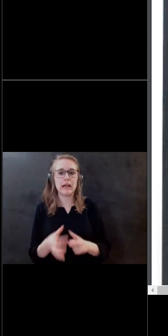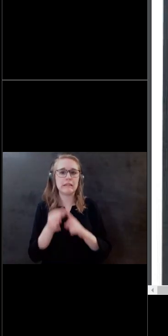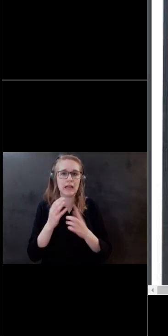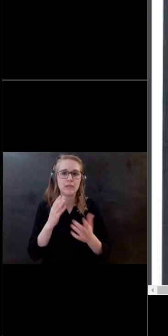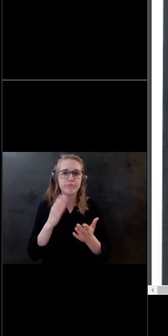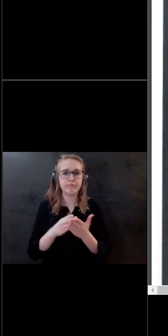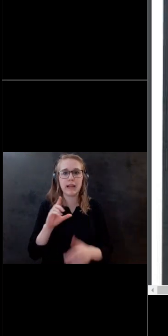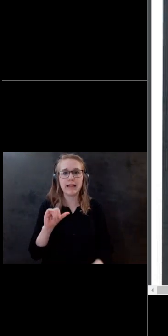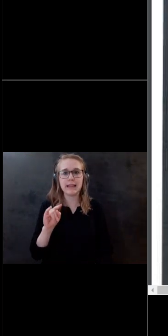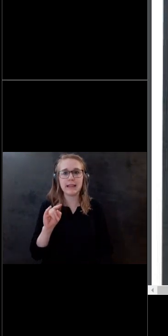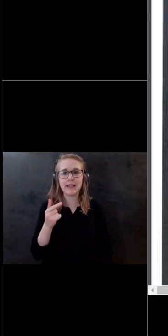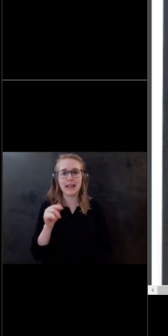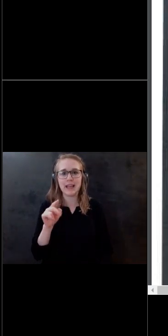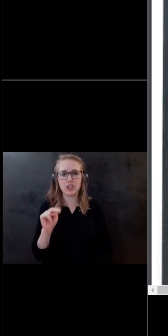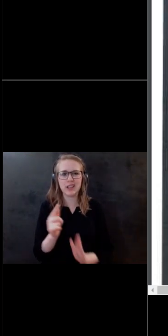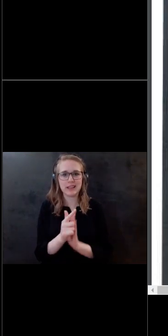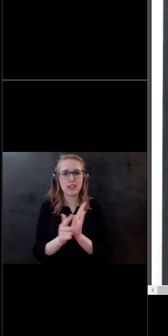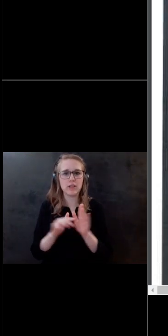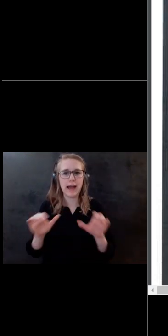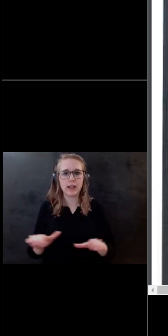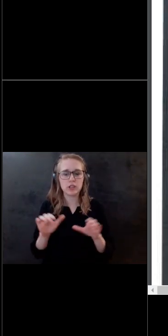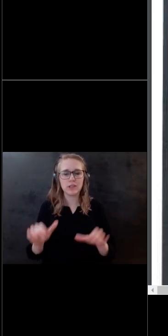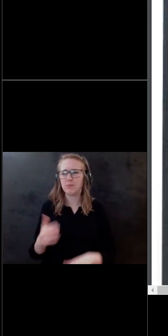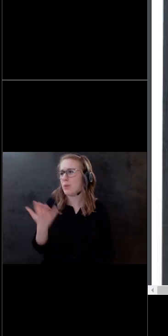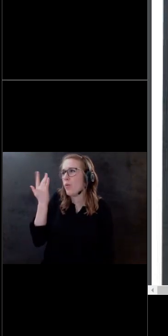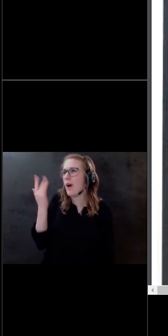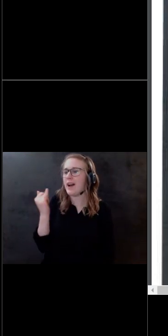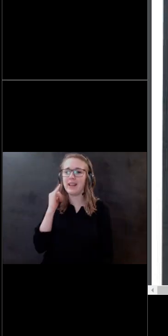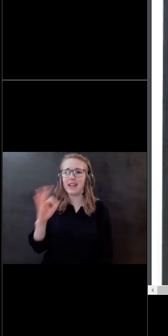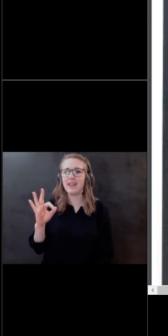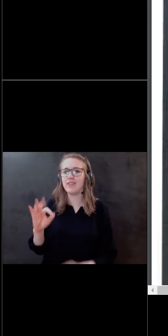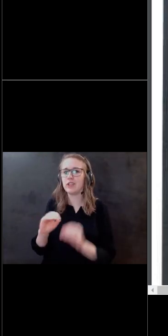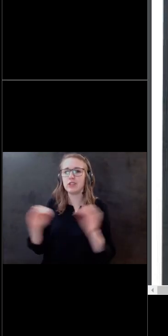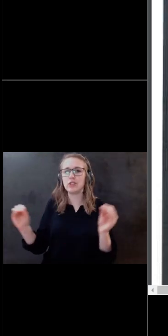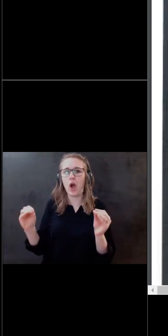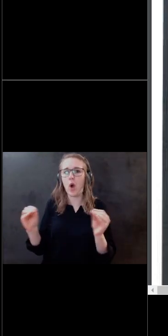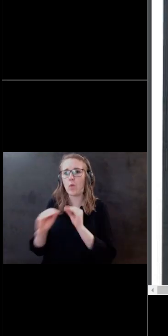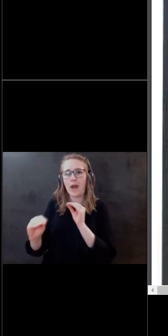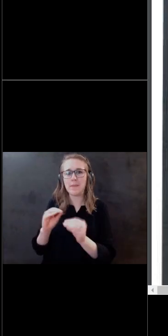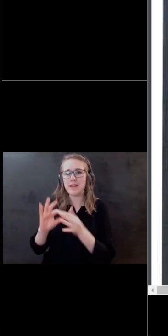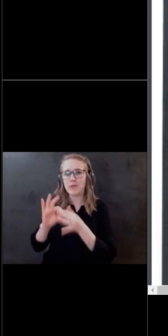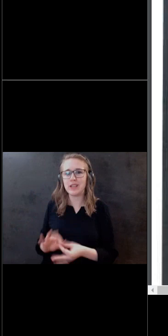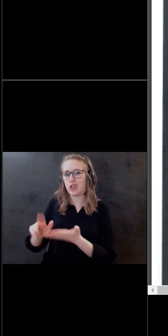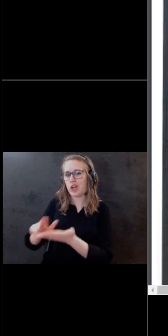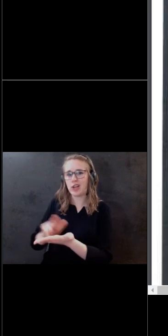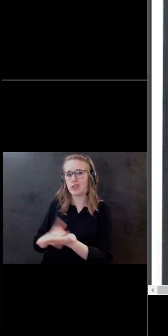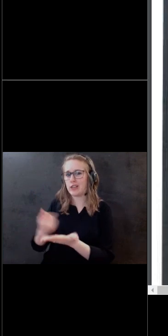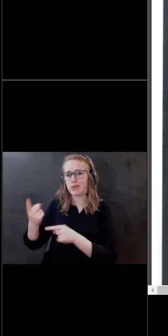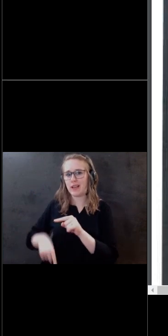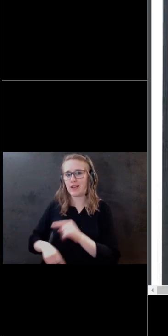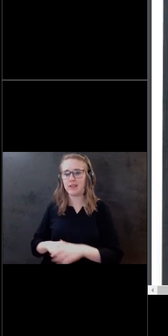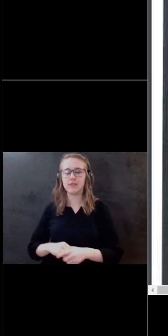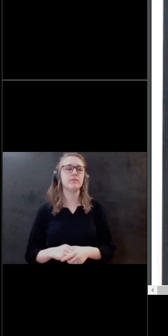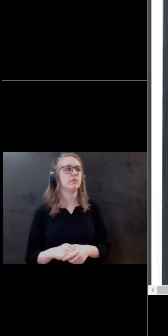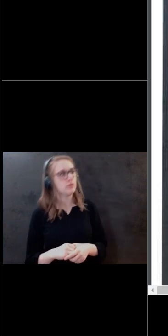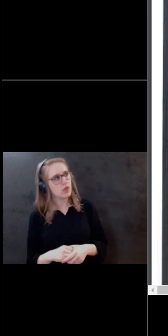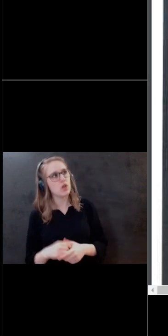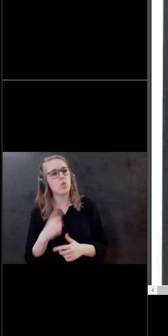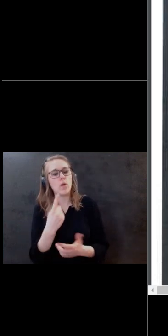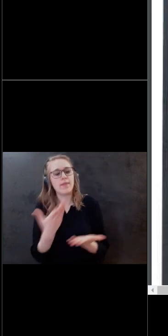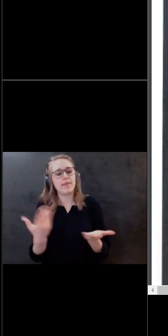you could, but right. why would you when you don't have a remedy under your contract to do so? Right. And one thing we've discussed